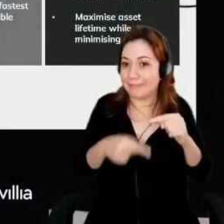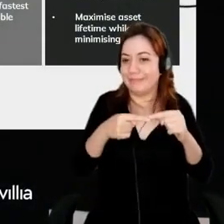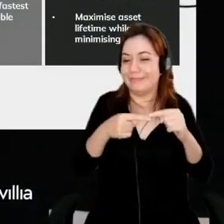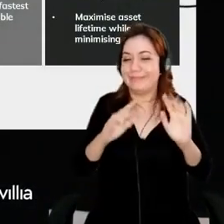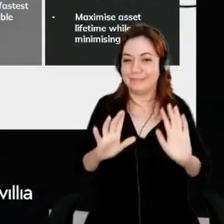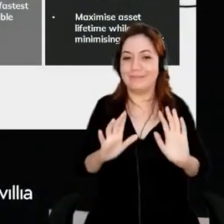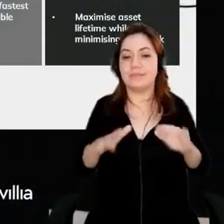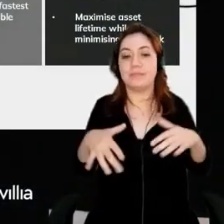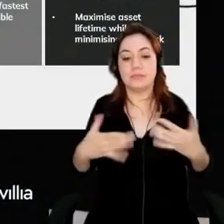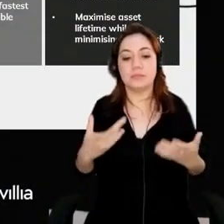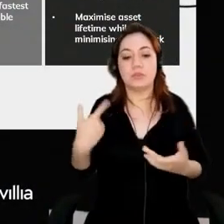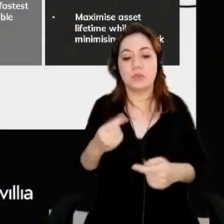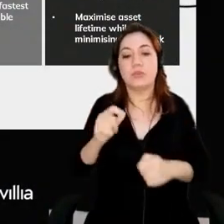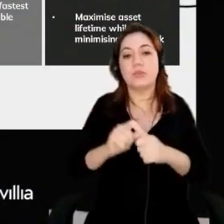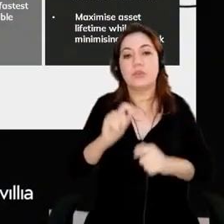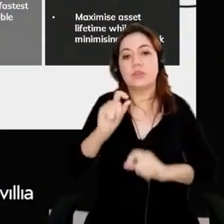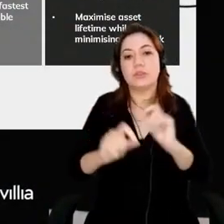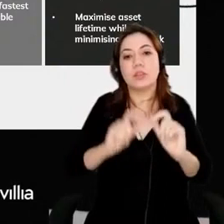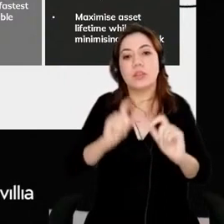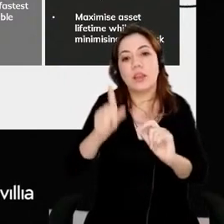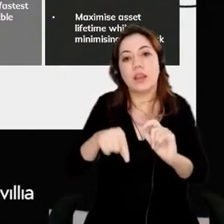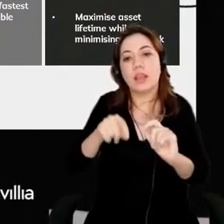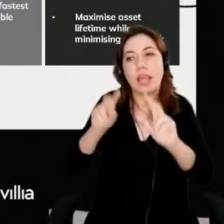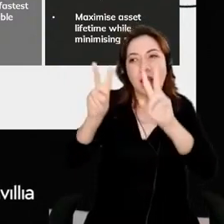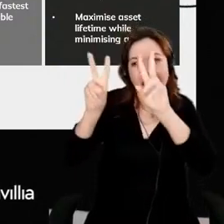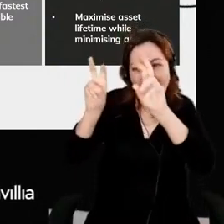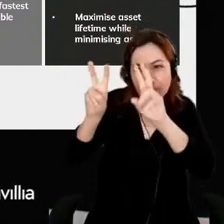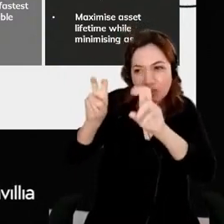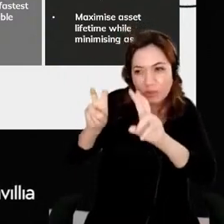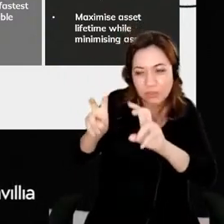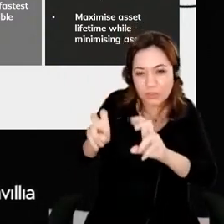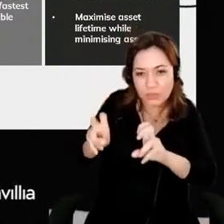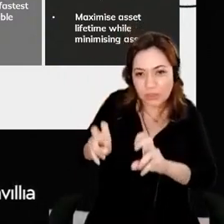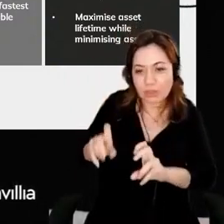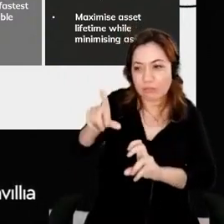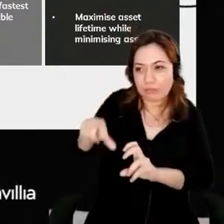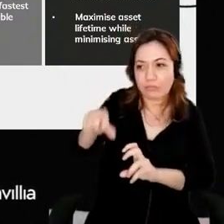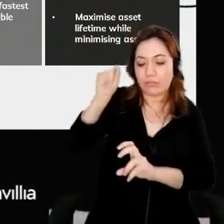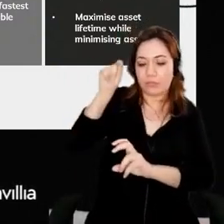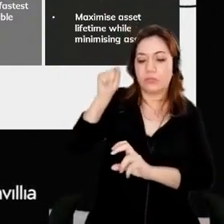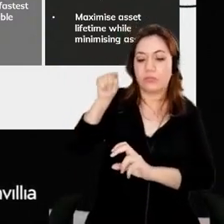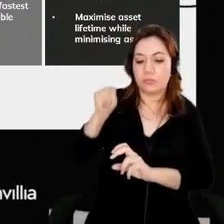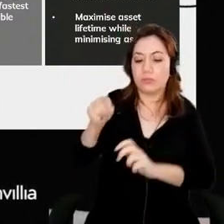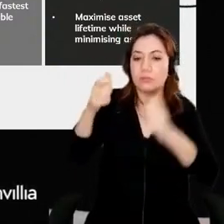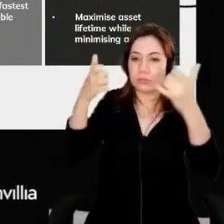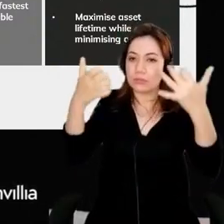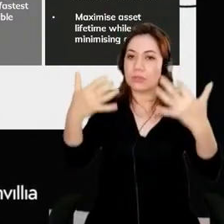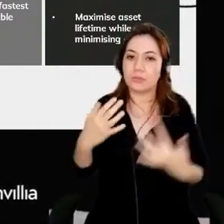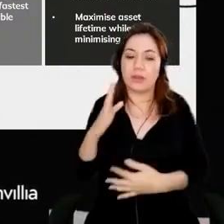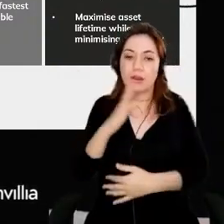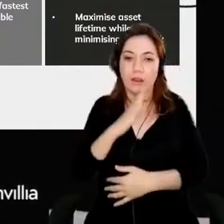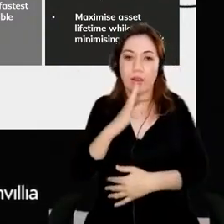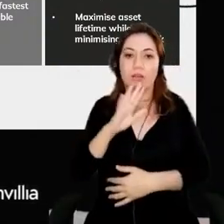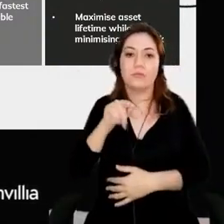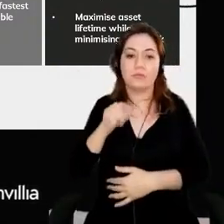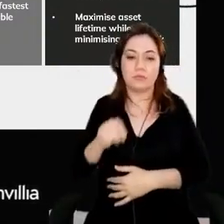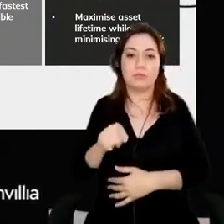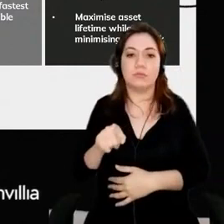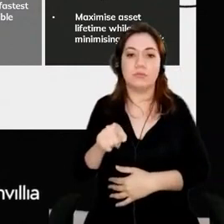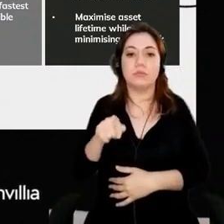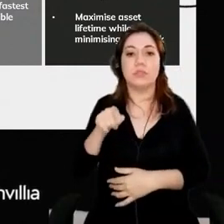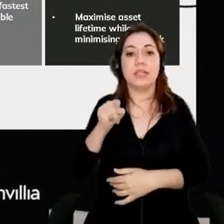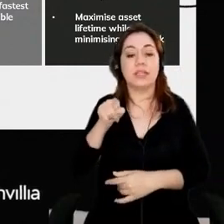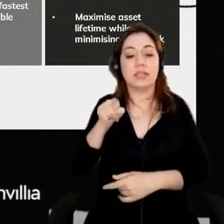pick one of the topics that one of the areas where we do work to talk about quickly. And this is in the